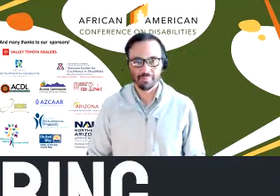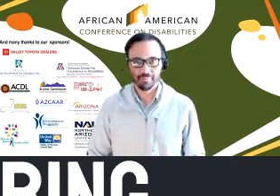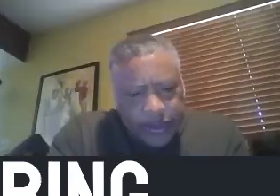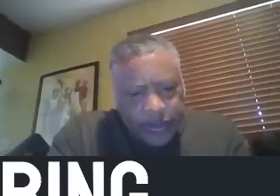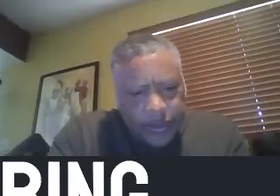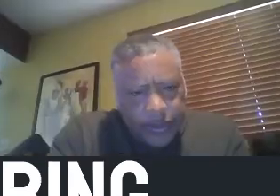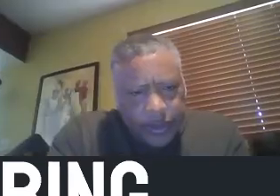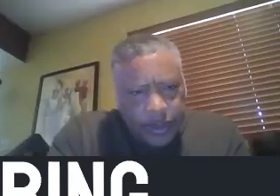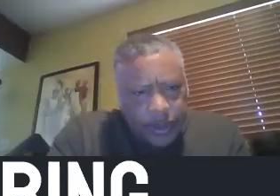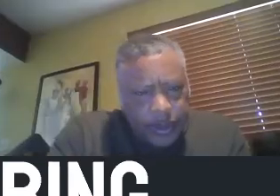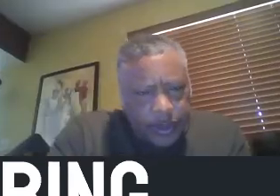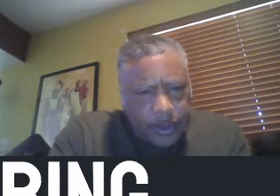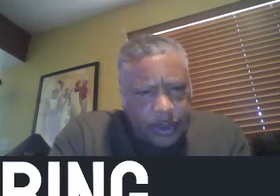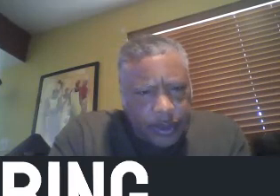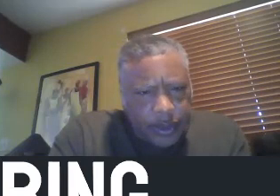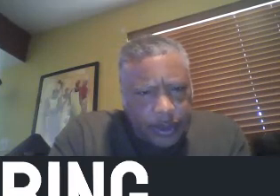Yes.